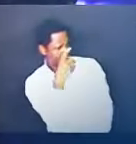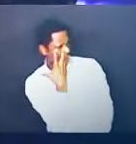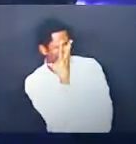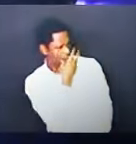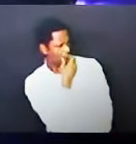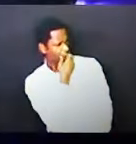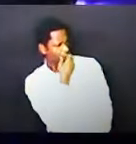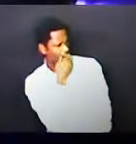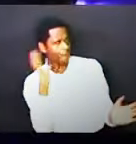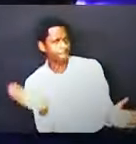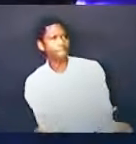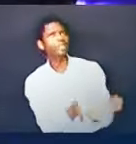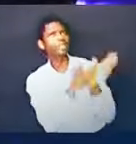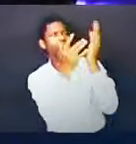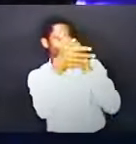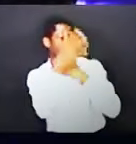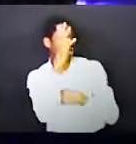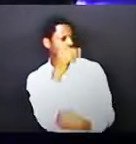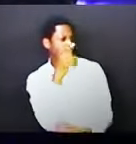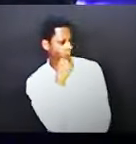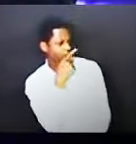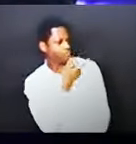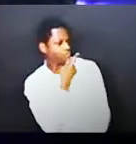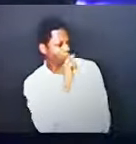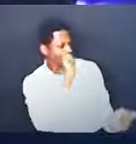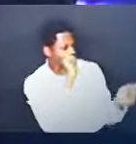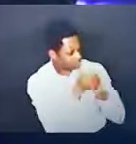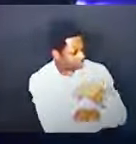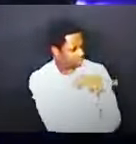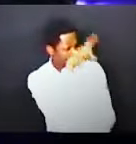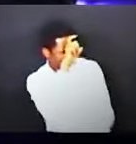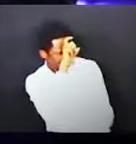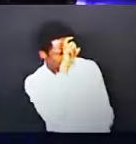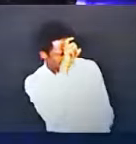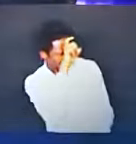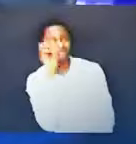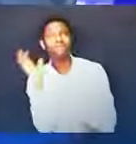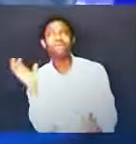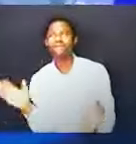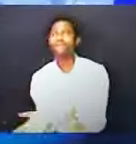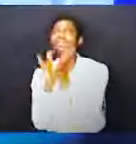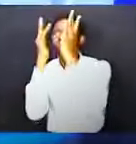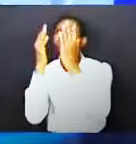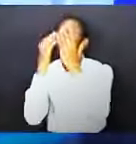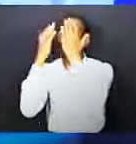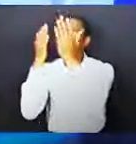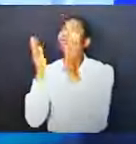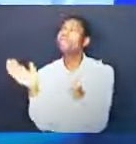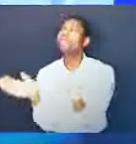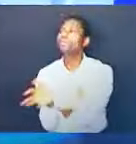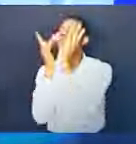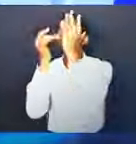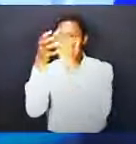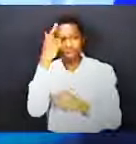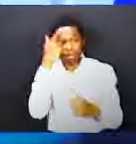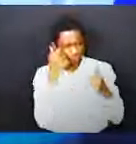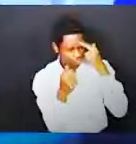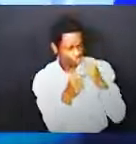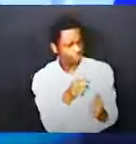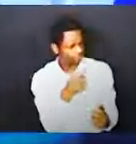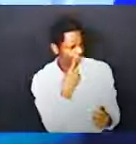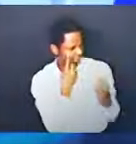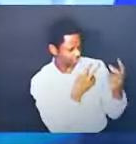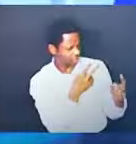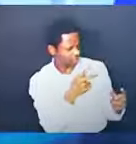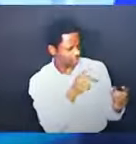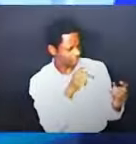the extent that they praised God. They praise God because of his